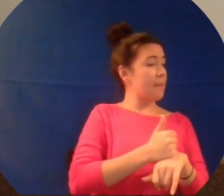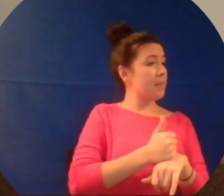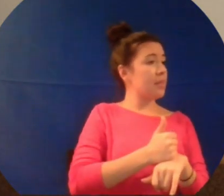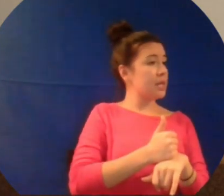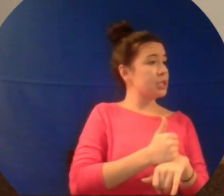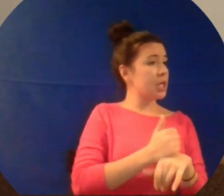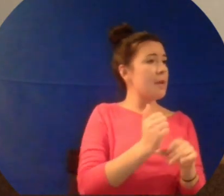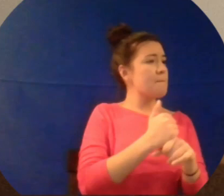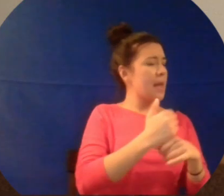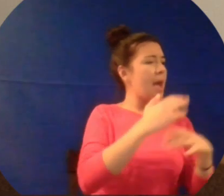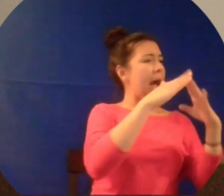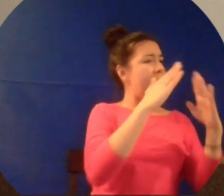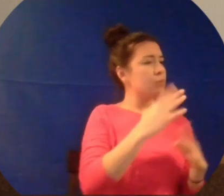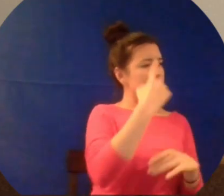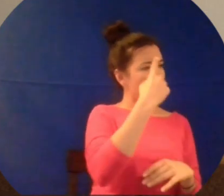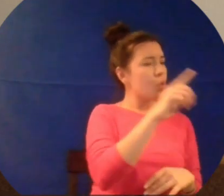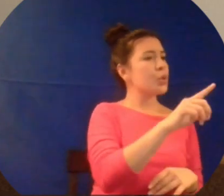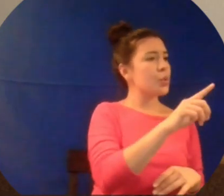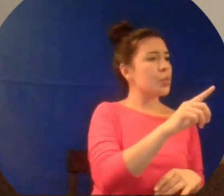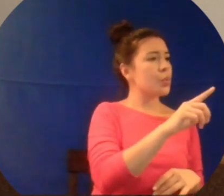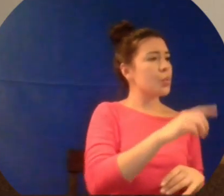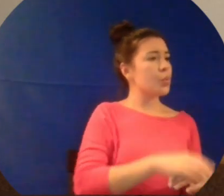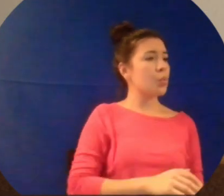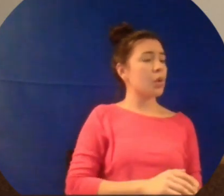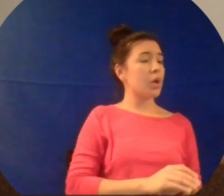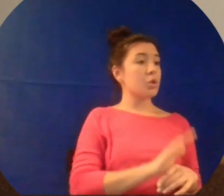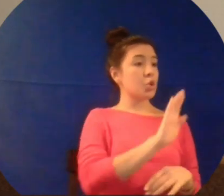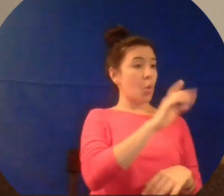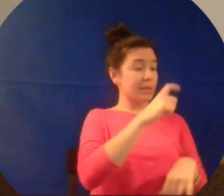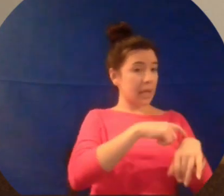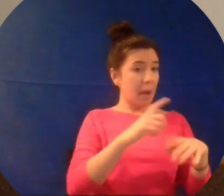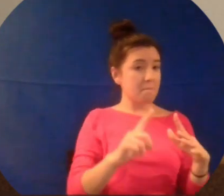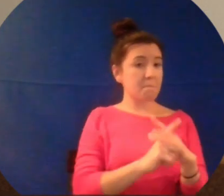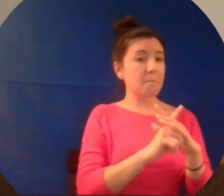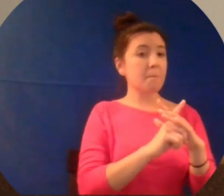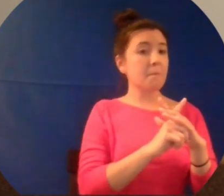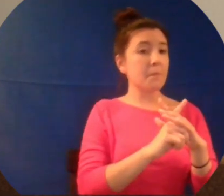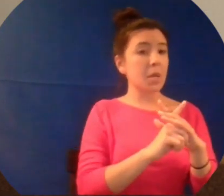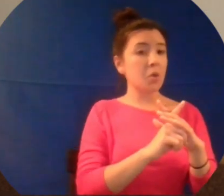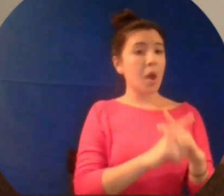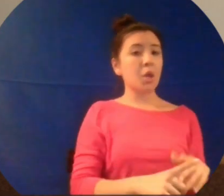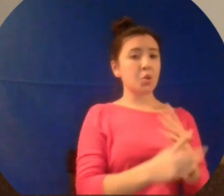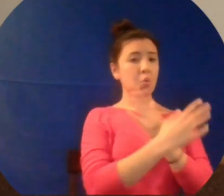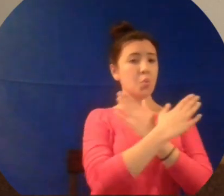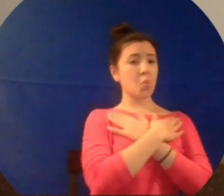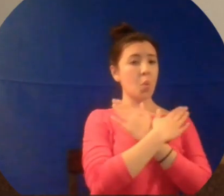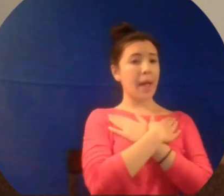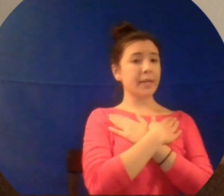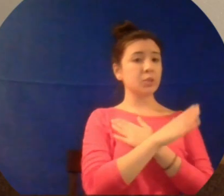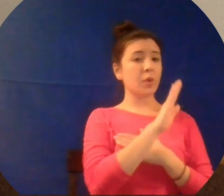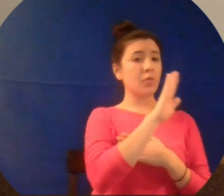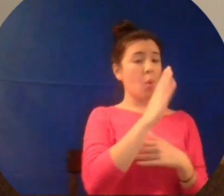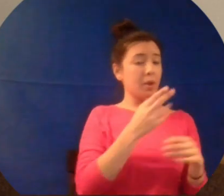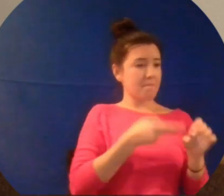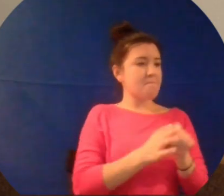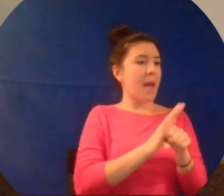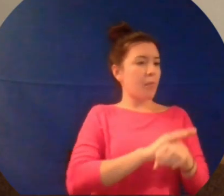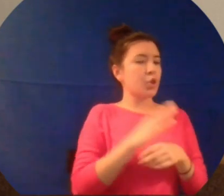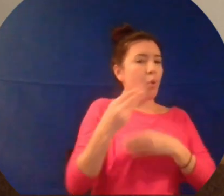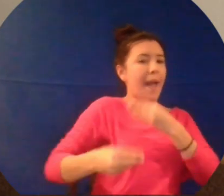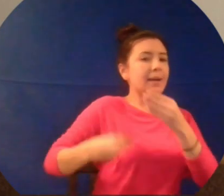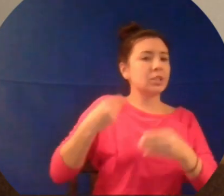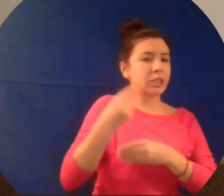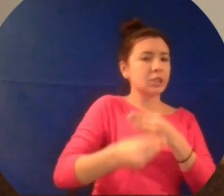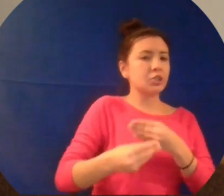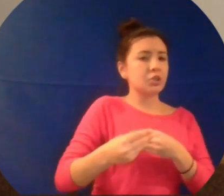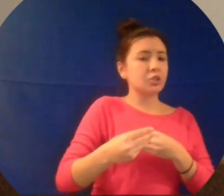house for you. And when your time comes and you rest with your ancestors, I will